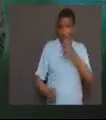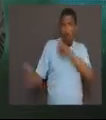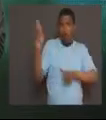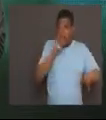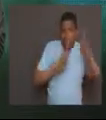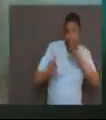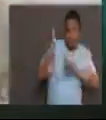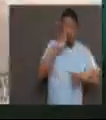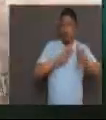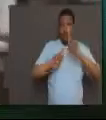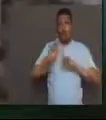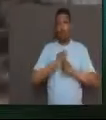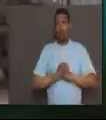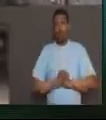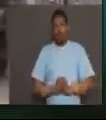population.